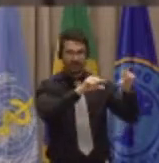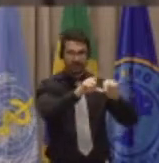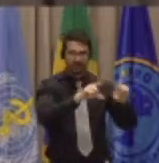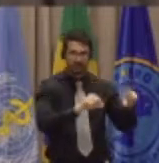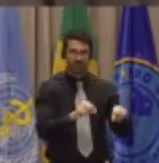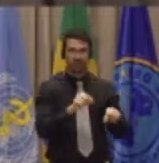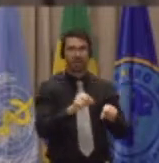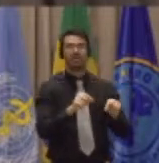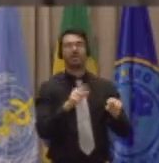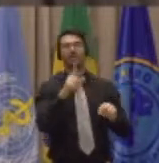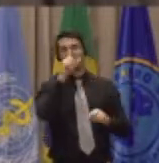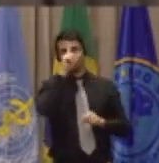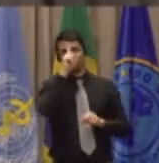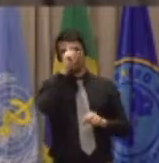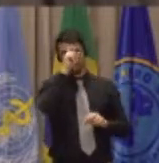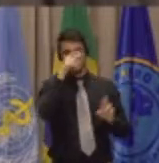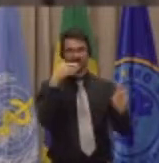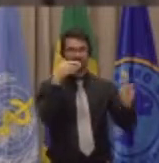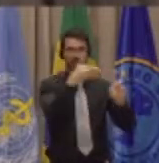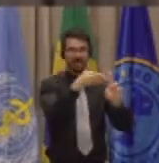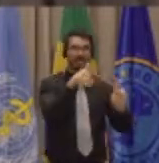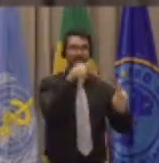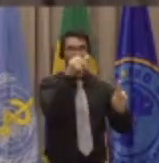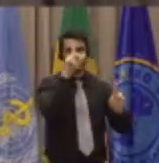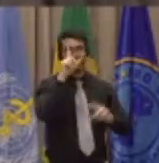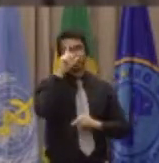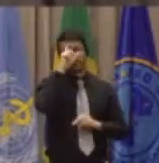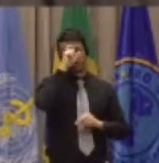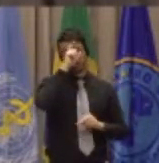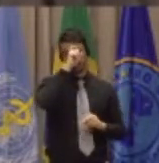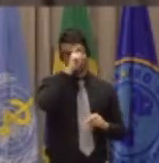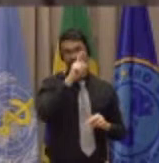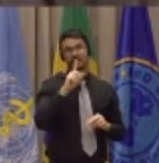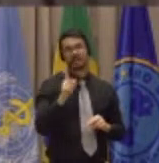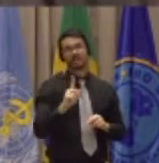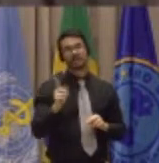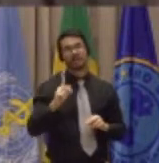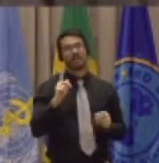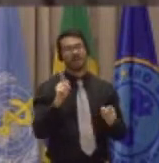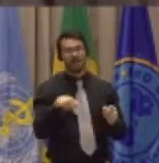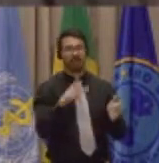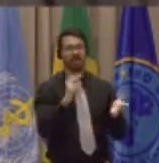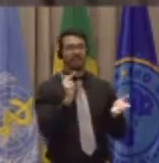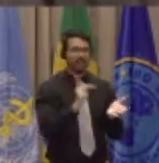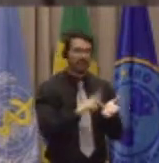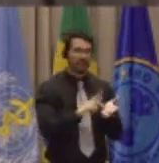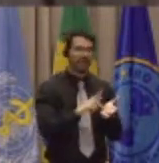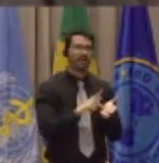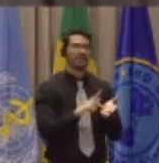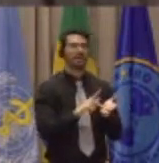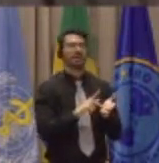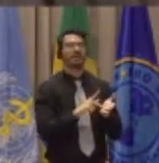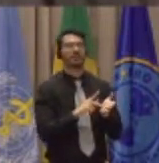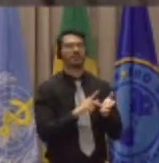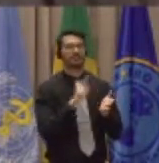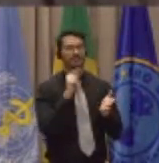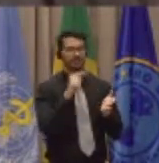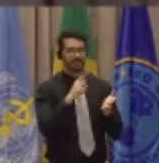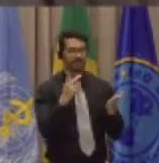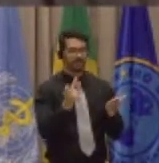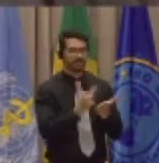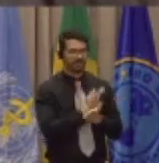risk related to the one that was attended in the higher level of complexity,